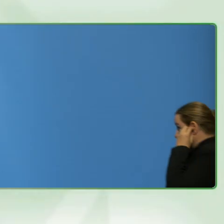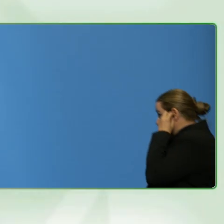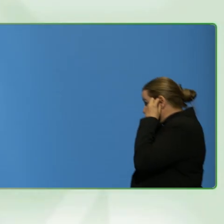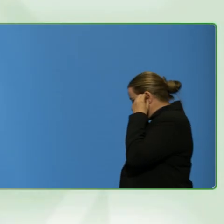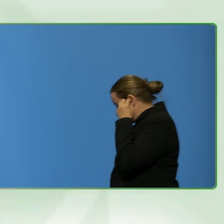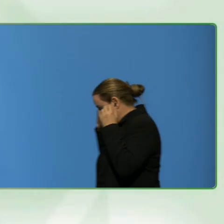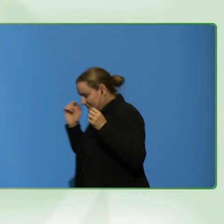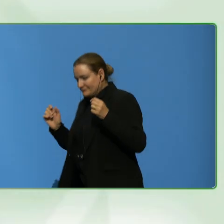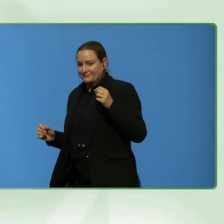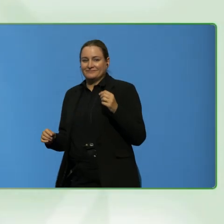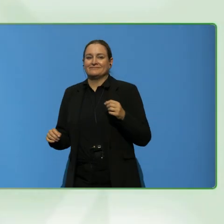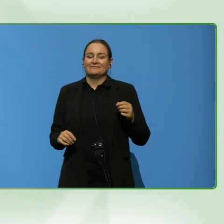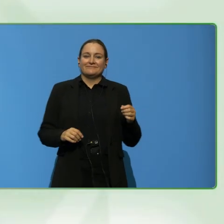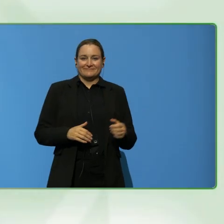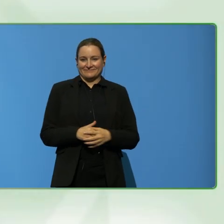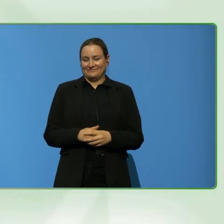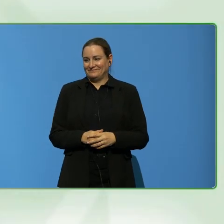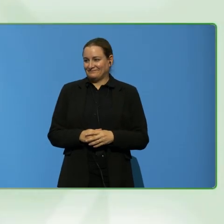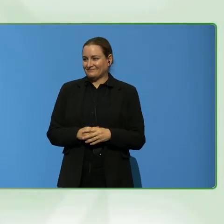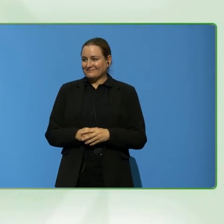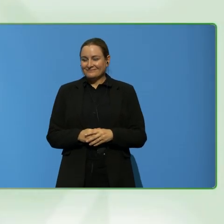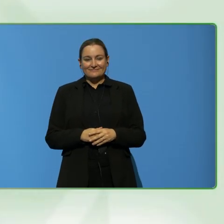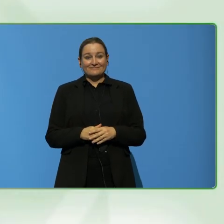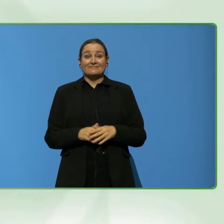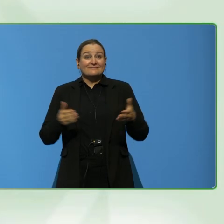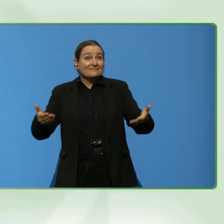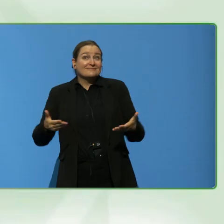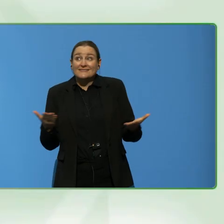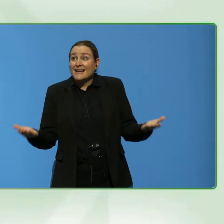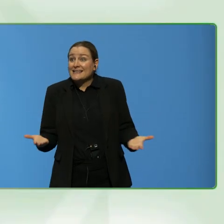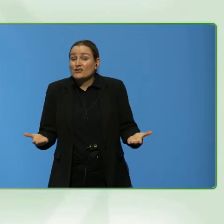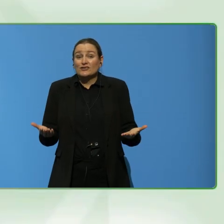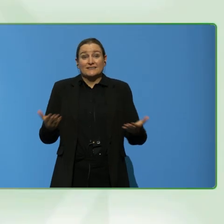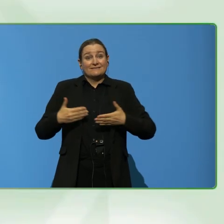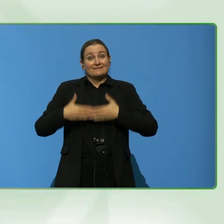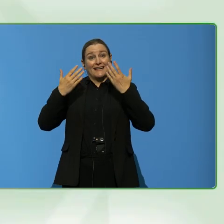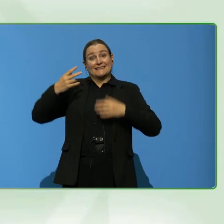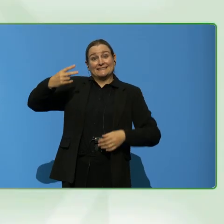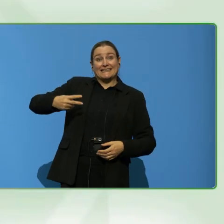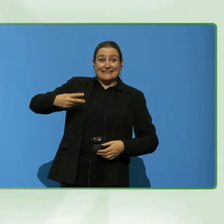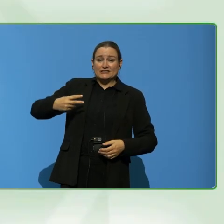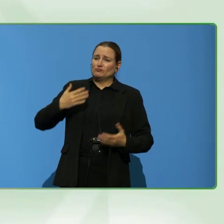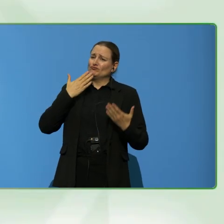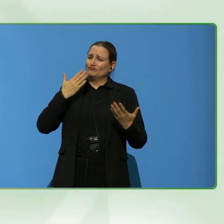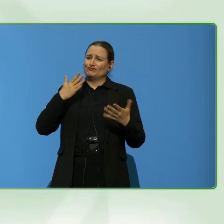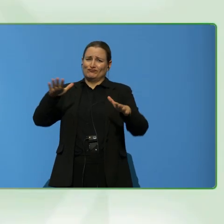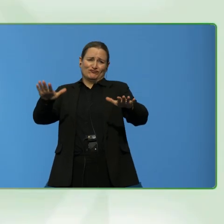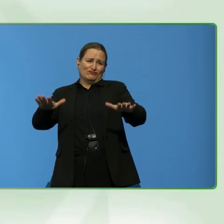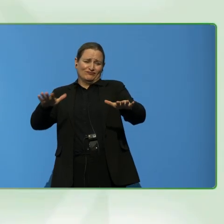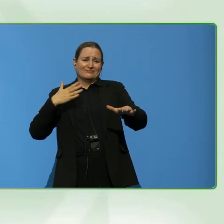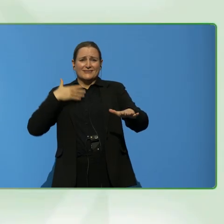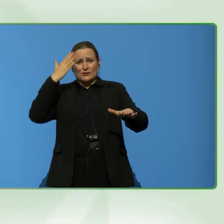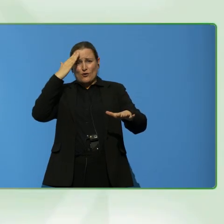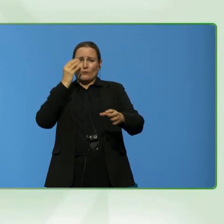Day 2 of the Zero Project Conference, ladies and gentlemen. Thank you for staying with us. I know sandwiches and lunch